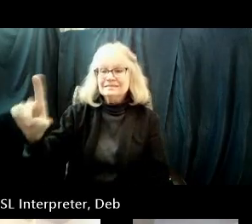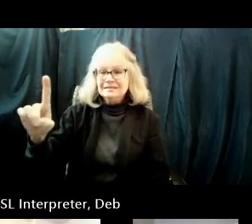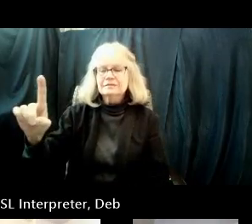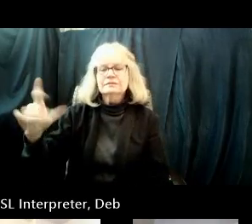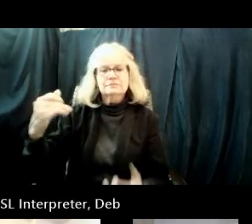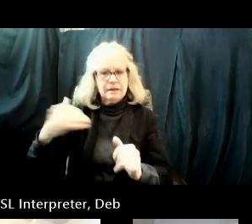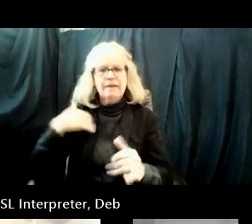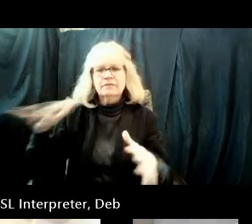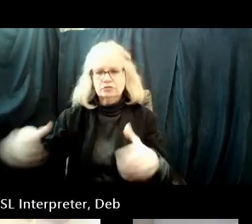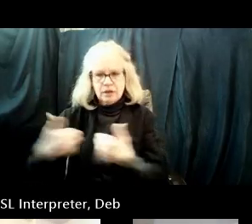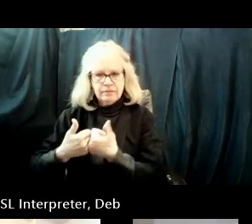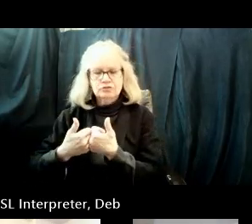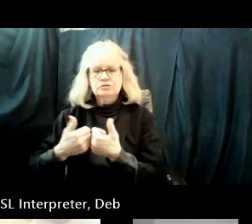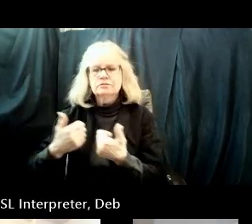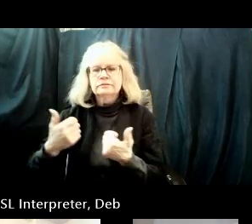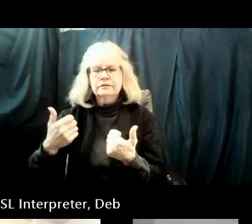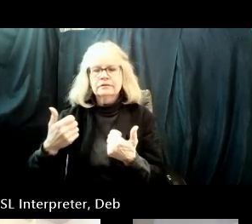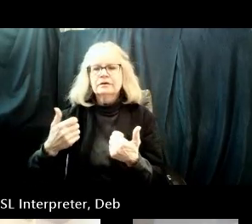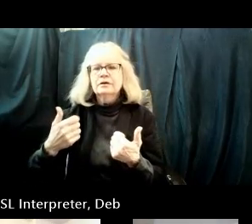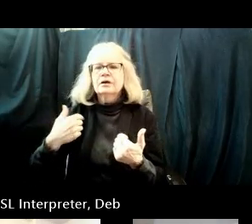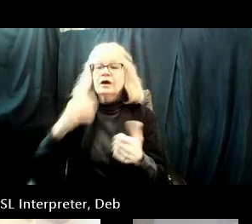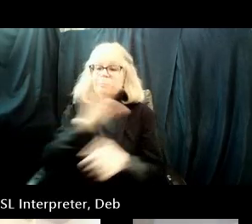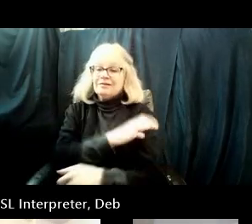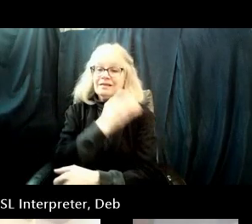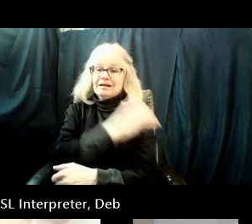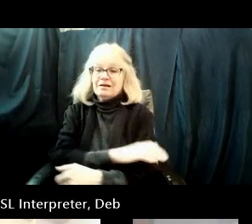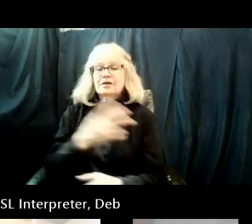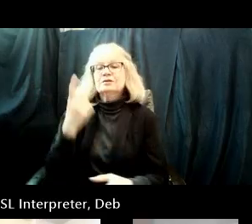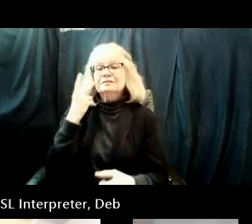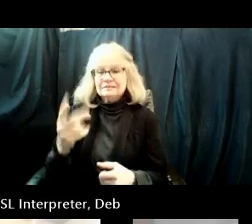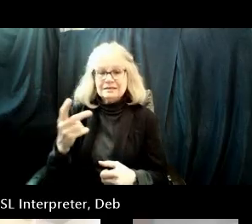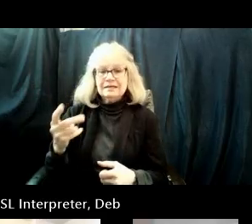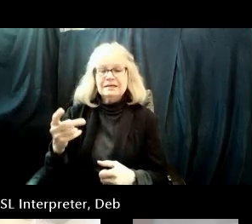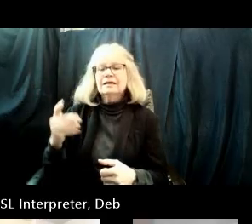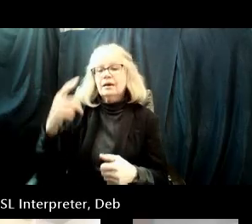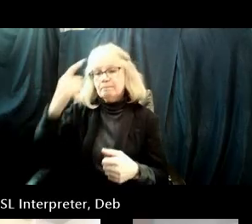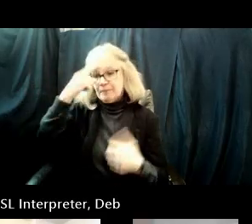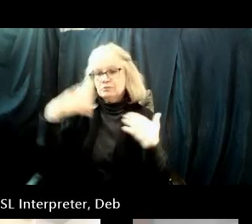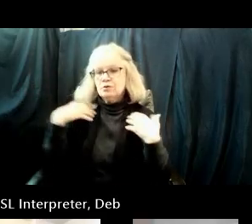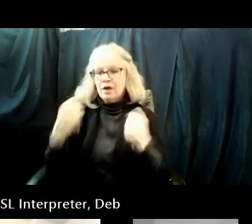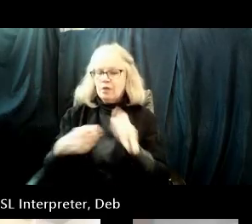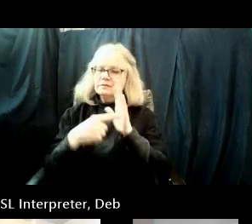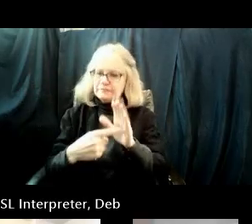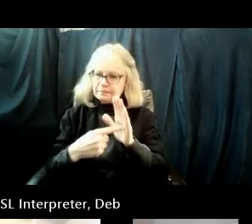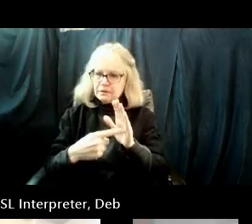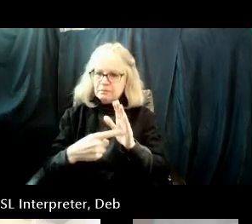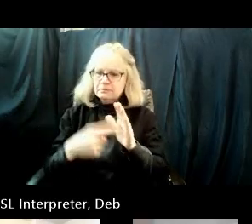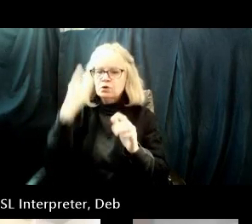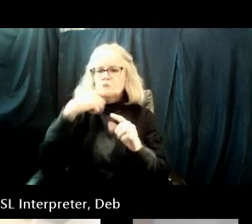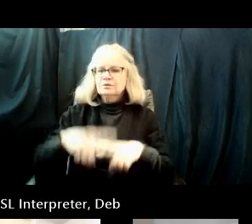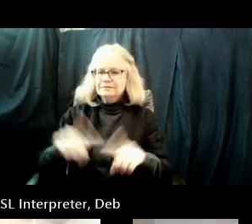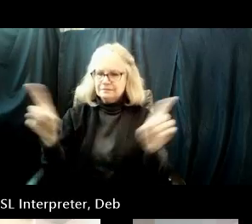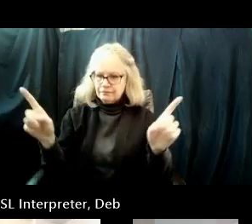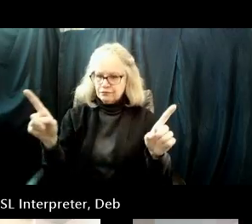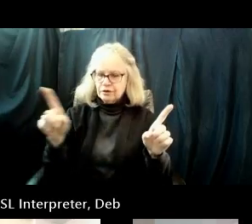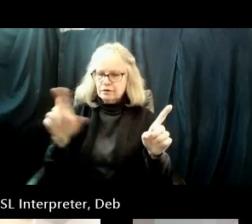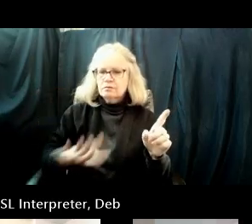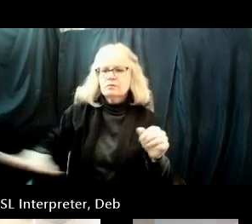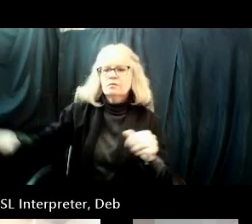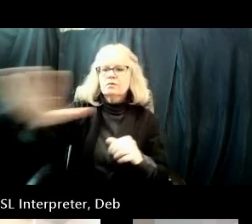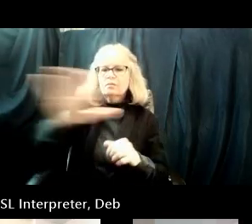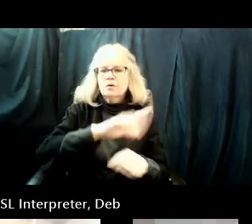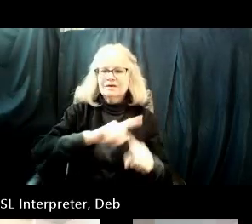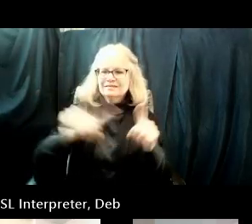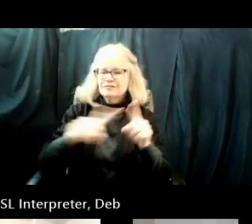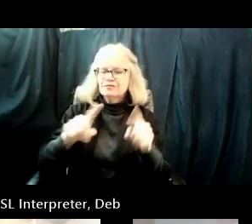challenges. We don't recognize clinically, we see that the presentation of mental health symptoms actually looks different across different